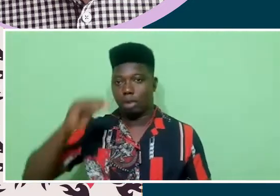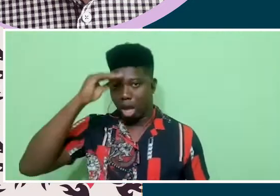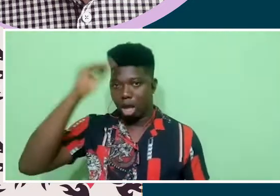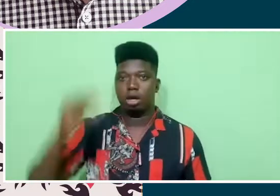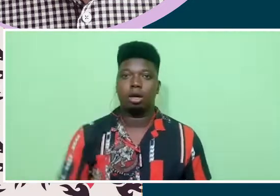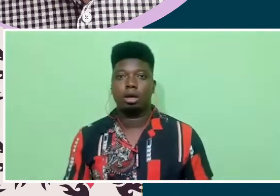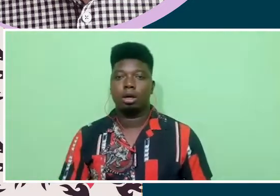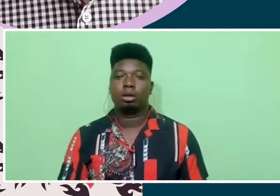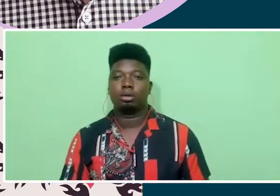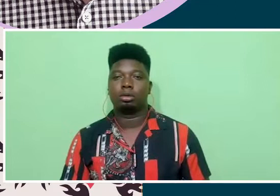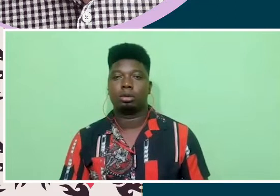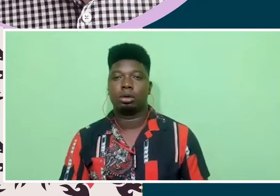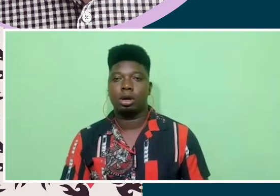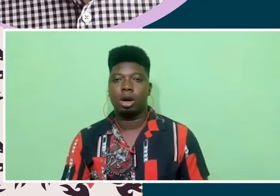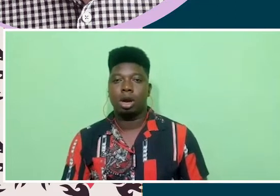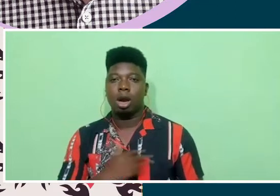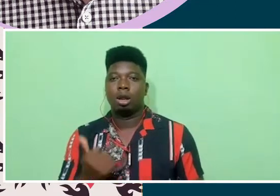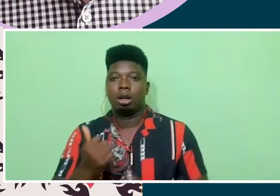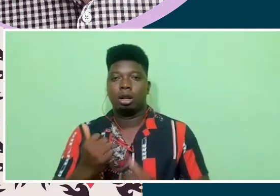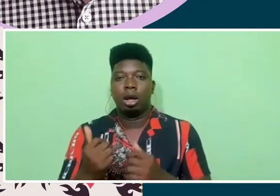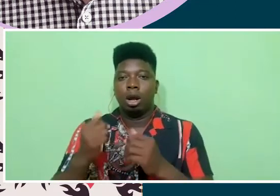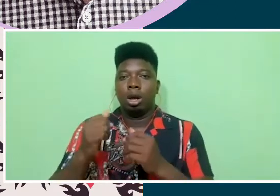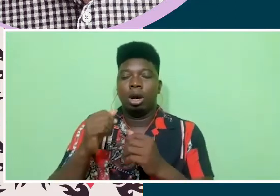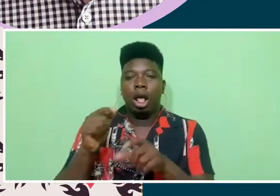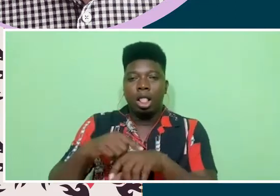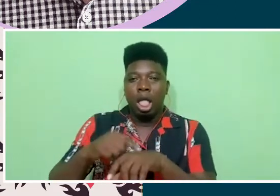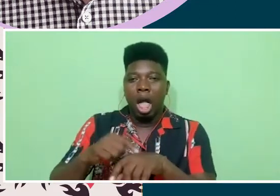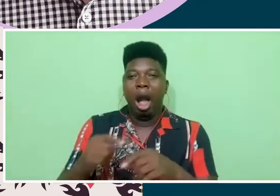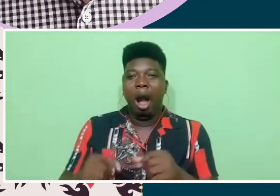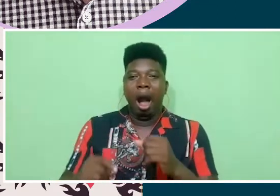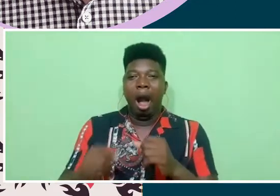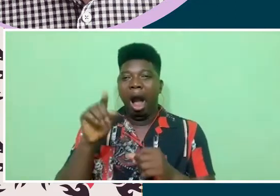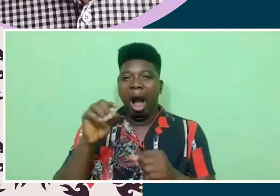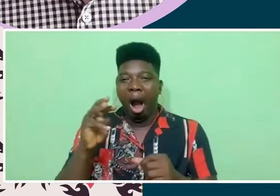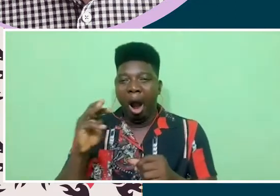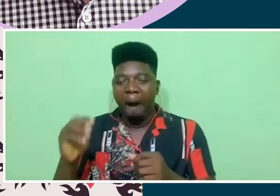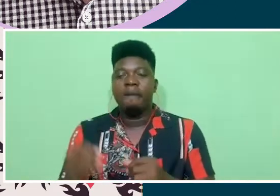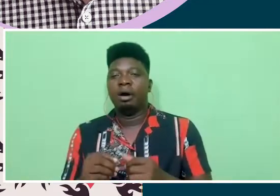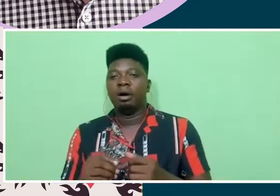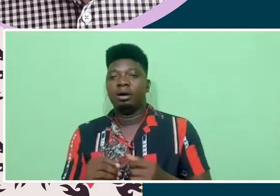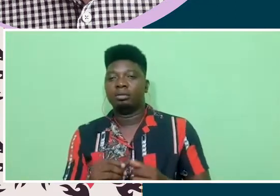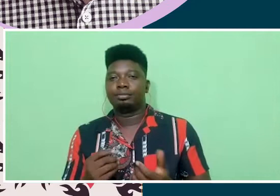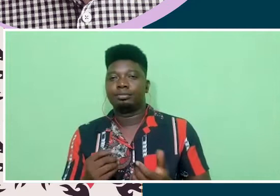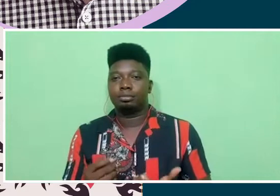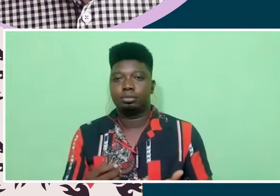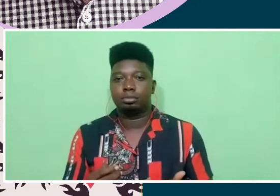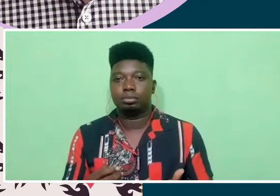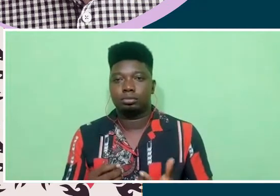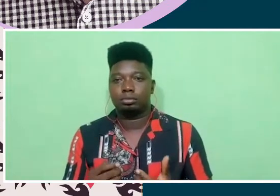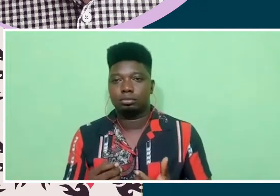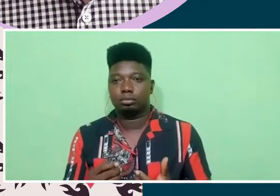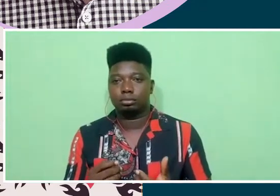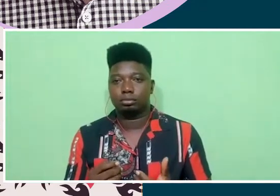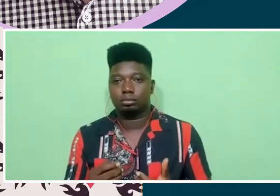comics were for kids originally, and then kind of from the 60s to the 80s, we started to see a trend towards male teenagers,